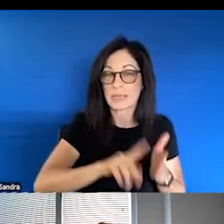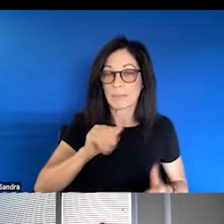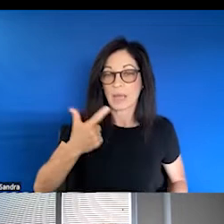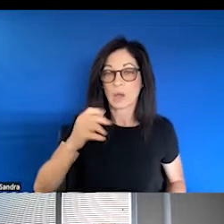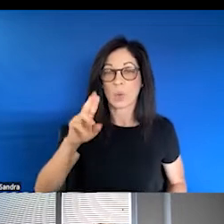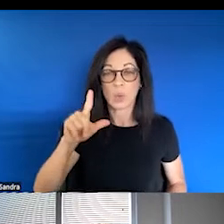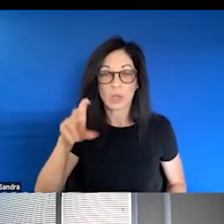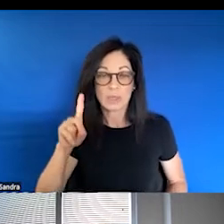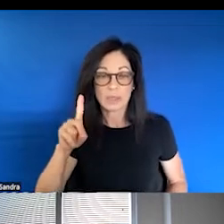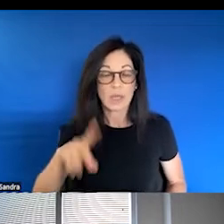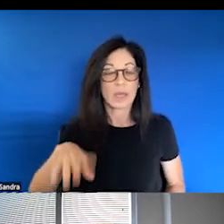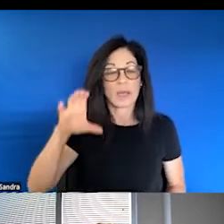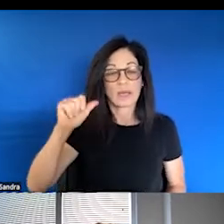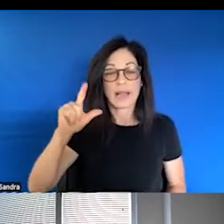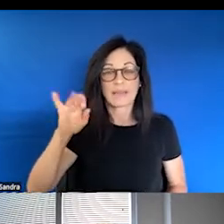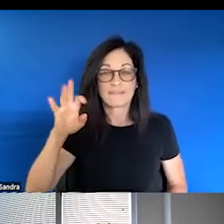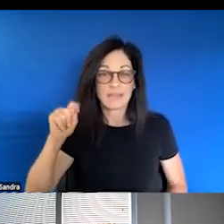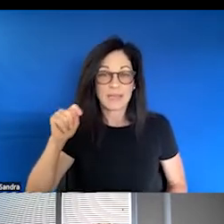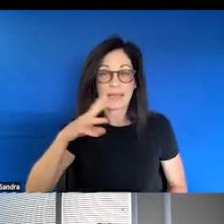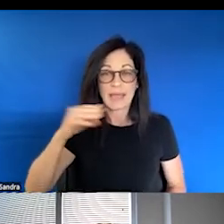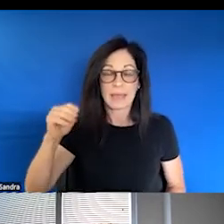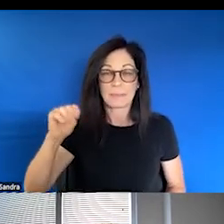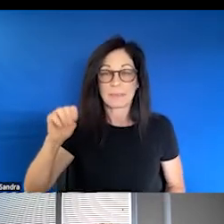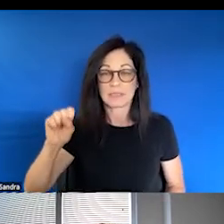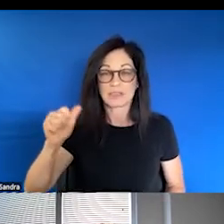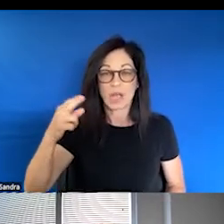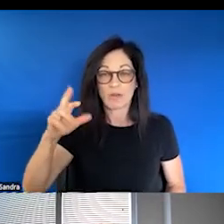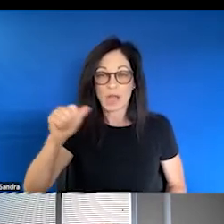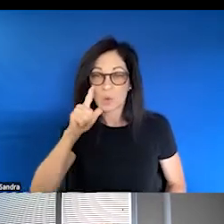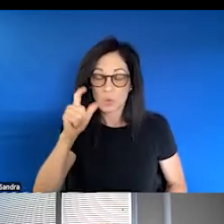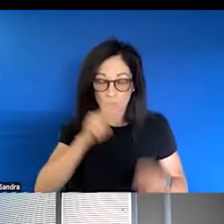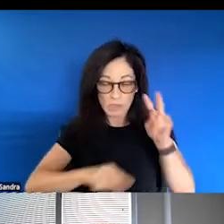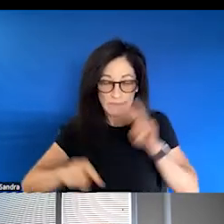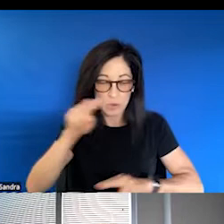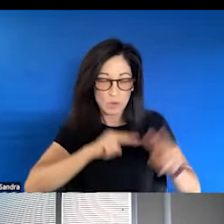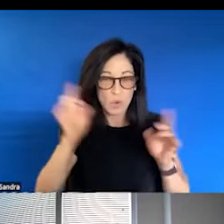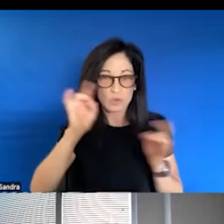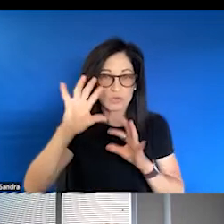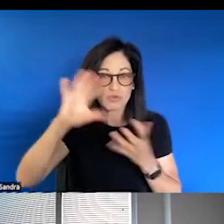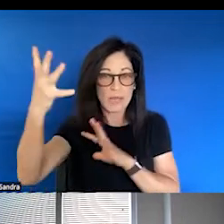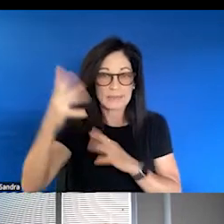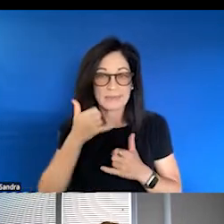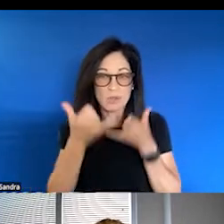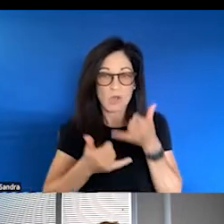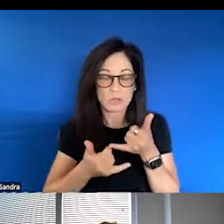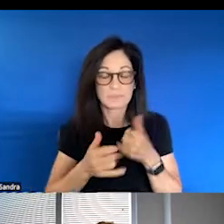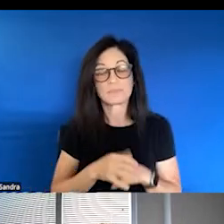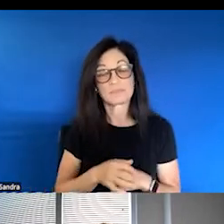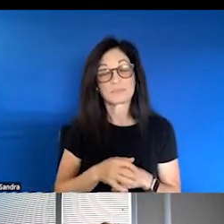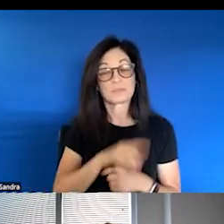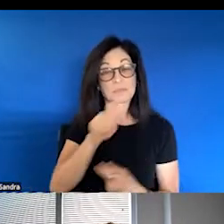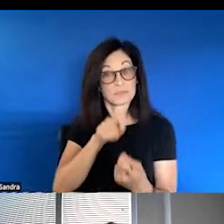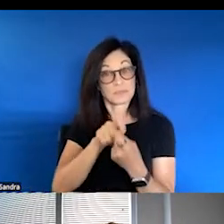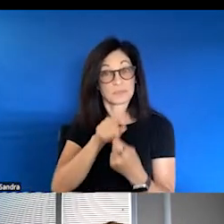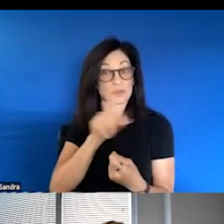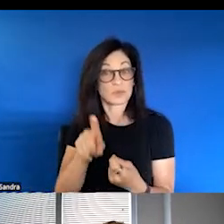and Mishara, who are reviewing crisis calls. And the specific question